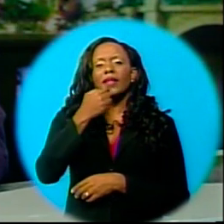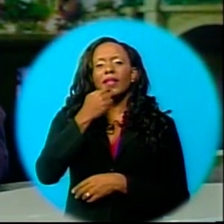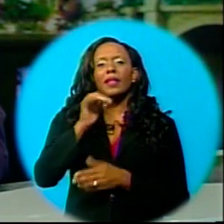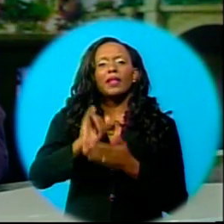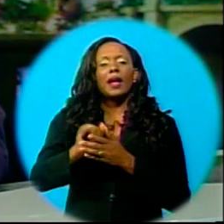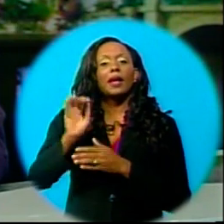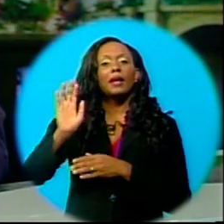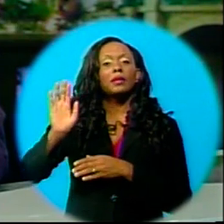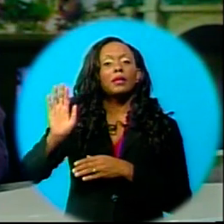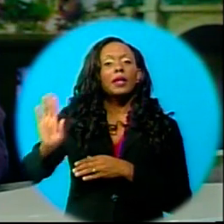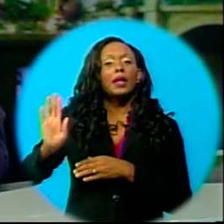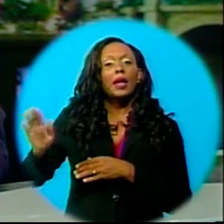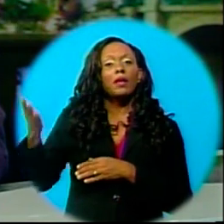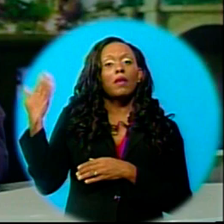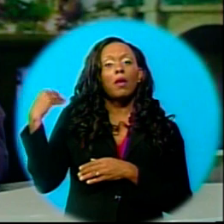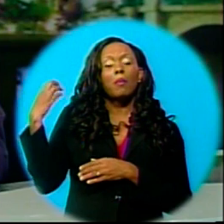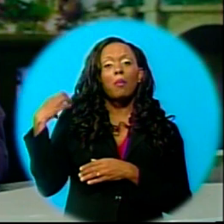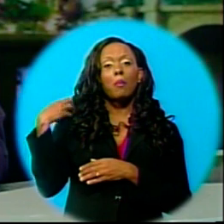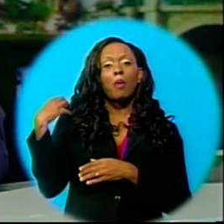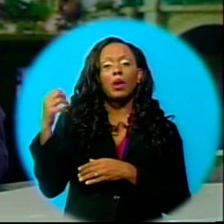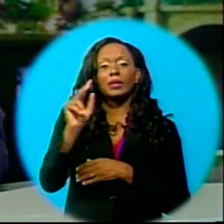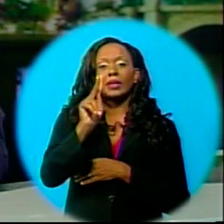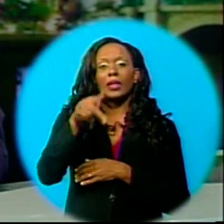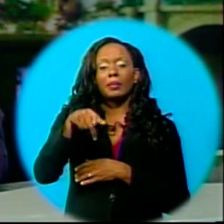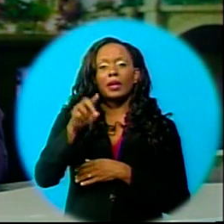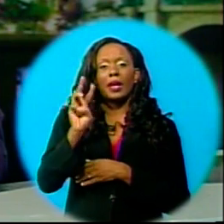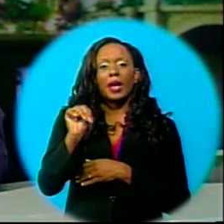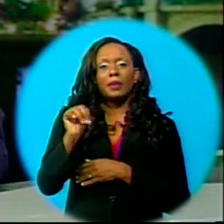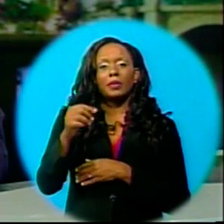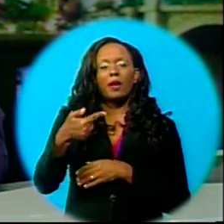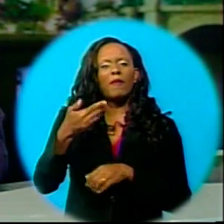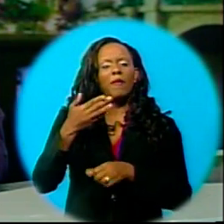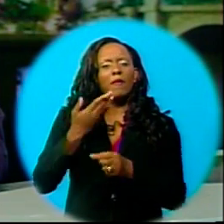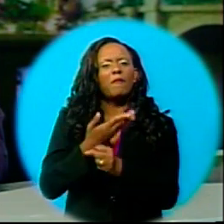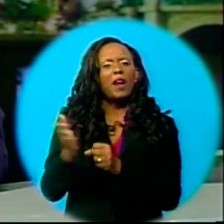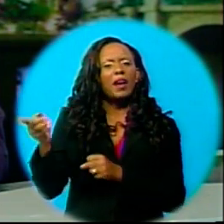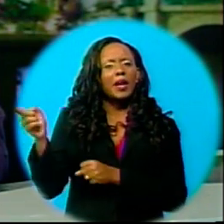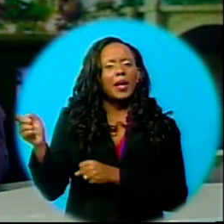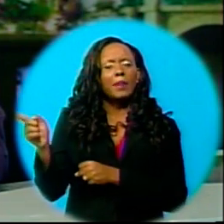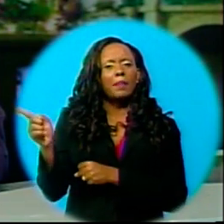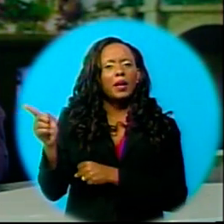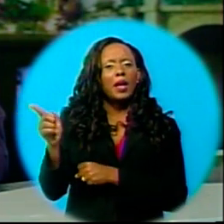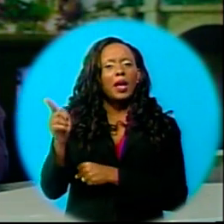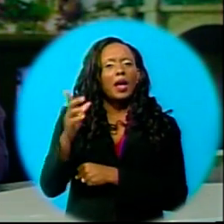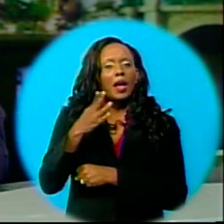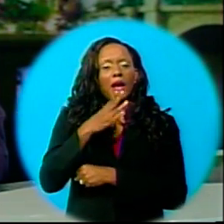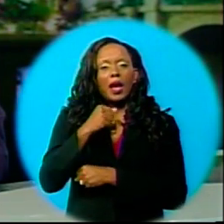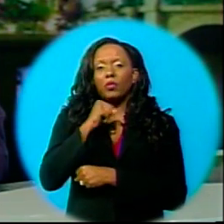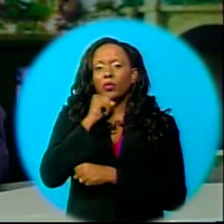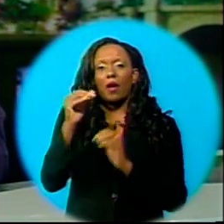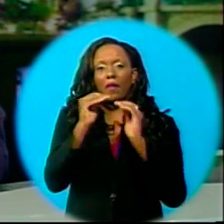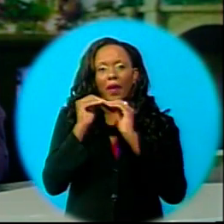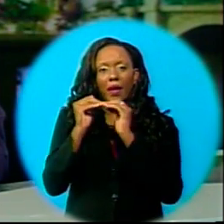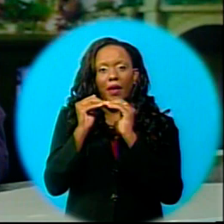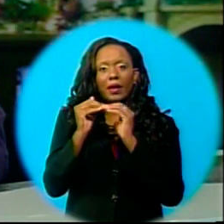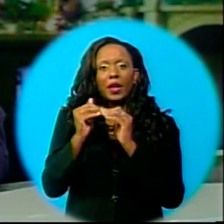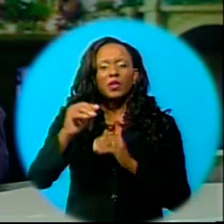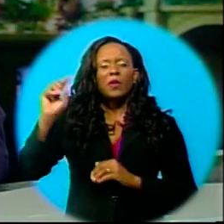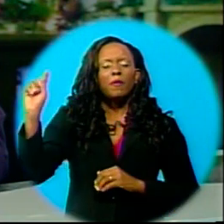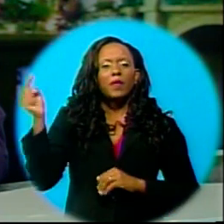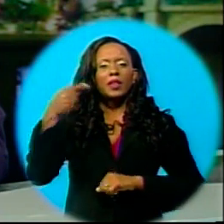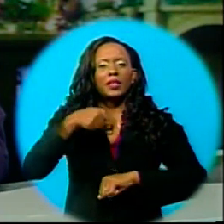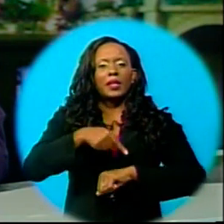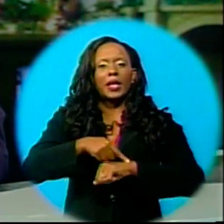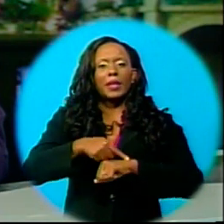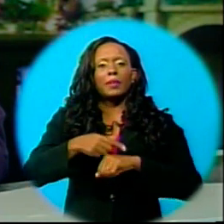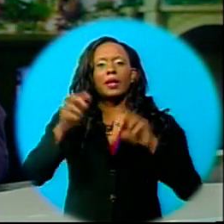Gollop, cited serious procedural breaches by the defendants in Leacock's dismissal. The landmark judgment was the first ever handed down